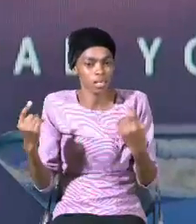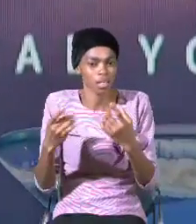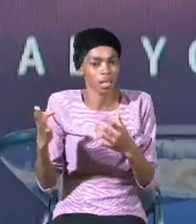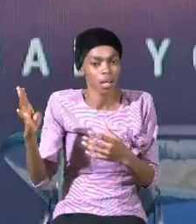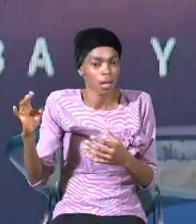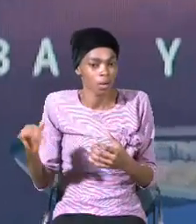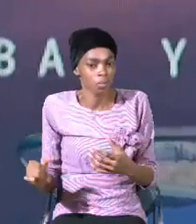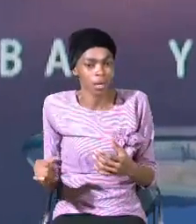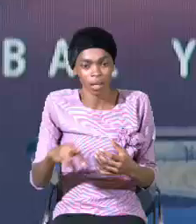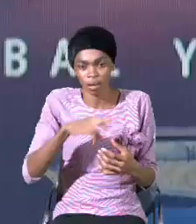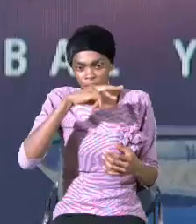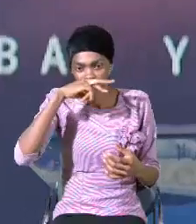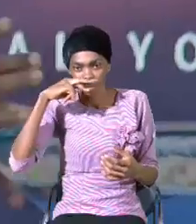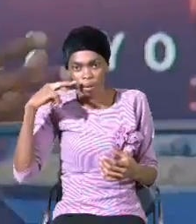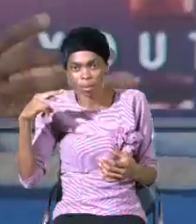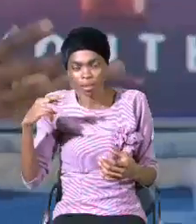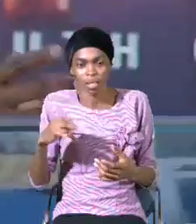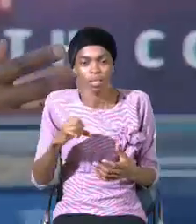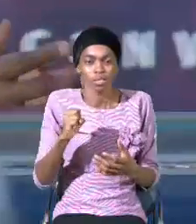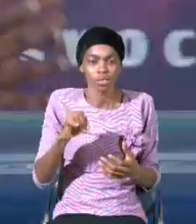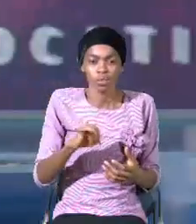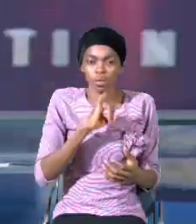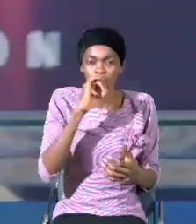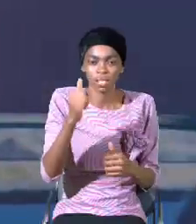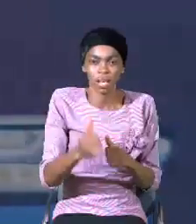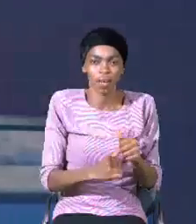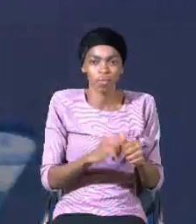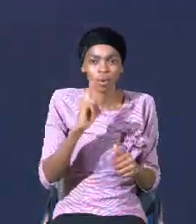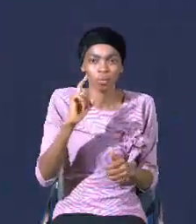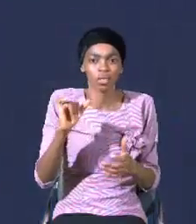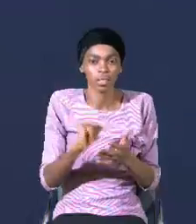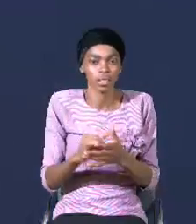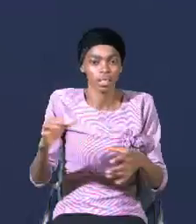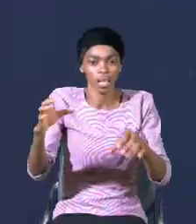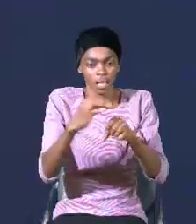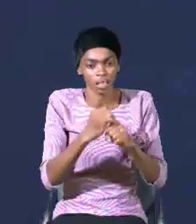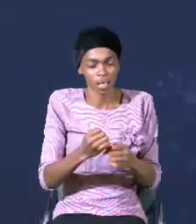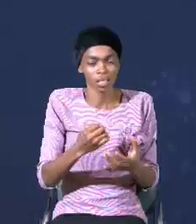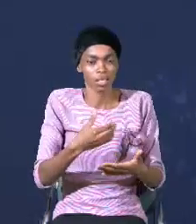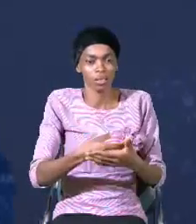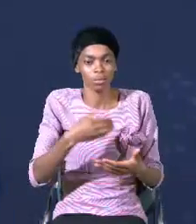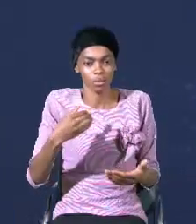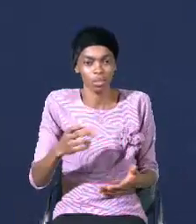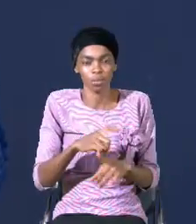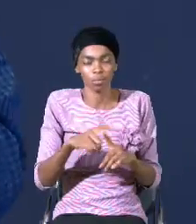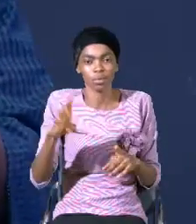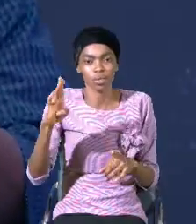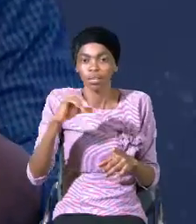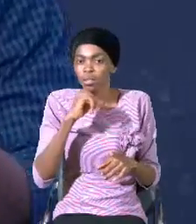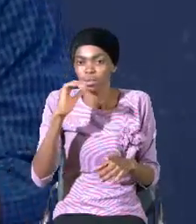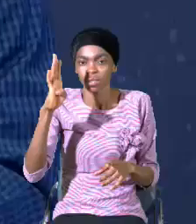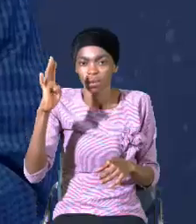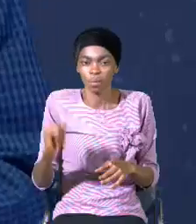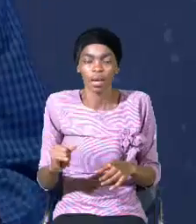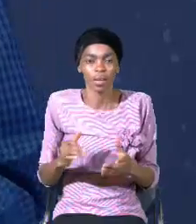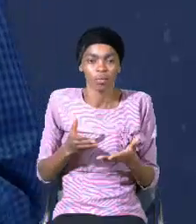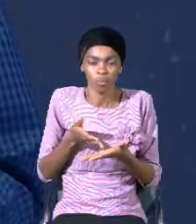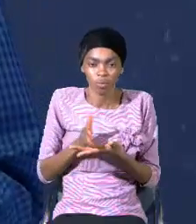is everyone that gets riches but not by right, and shall